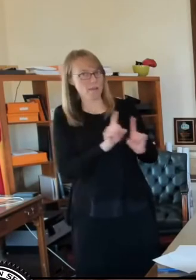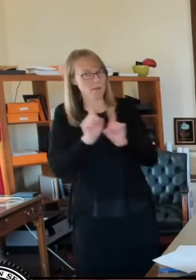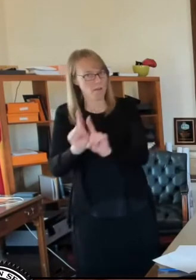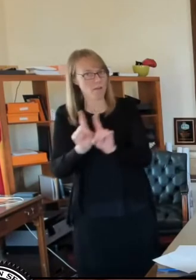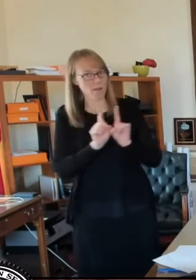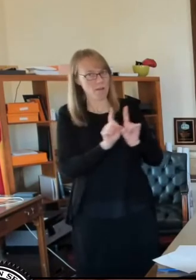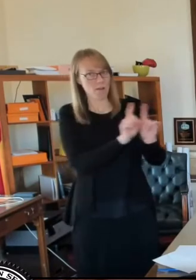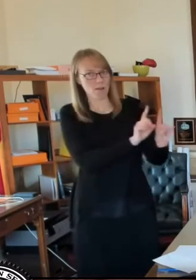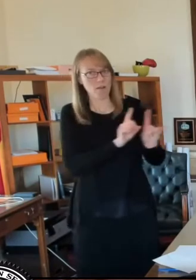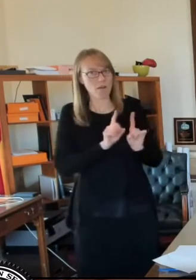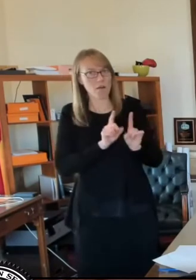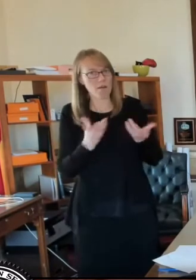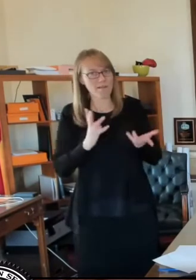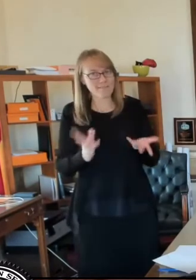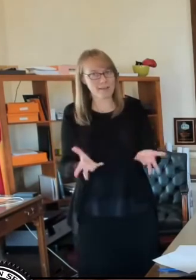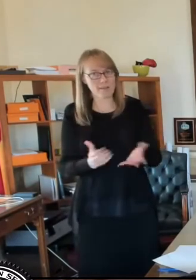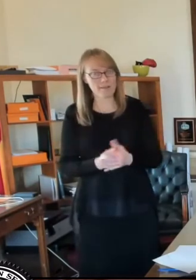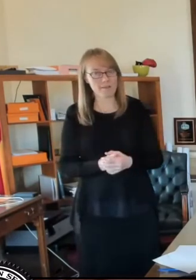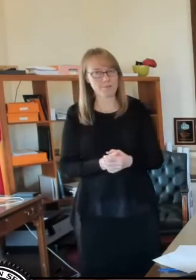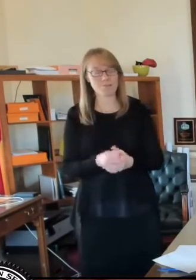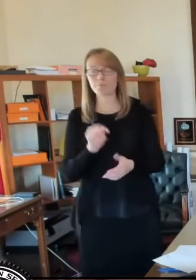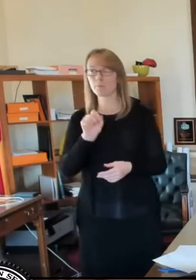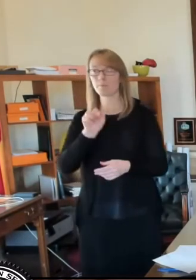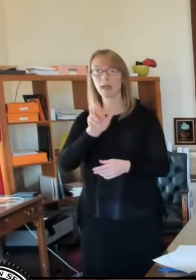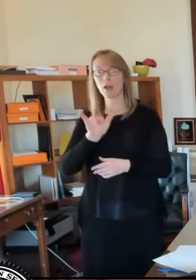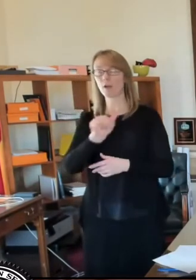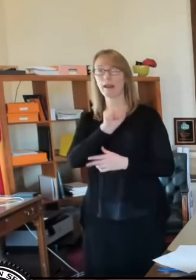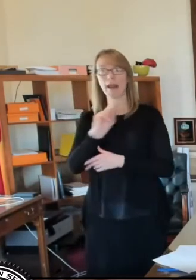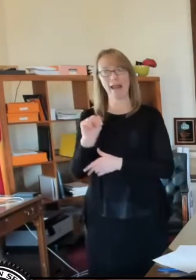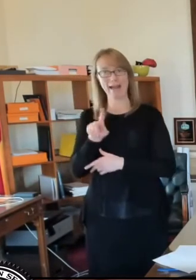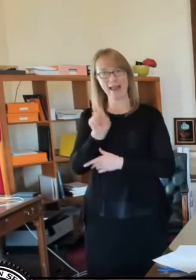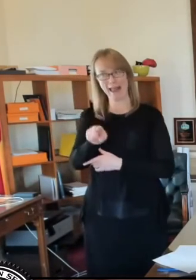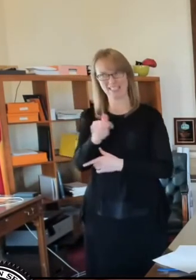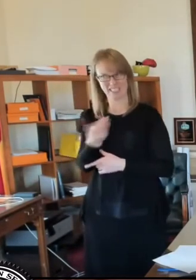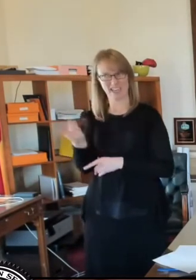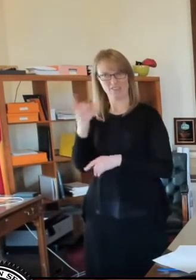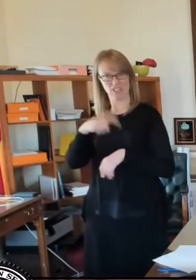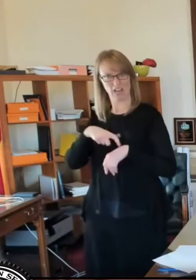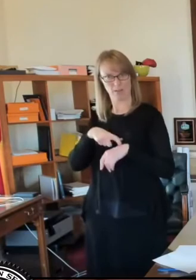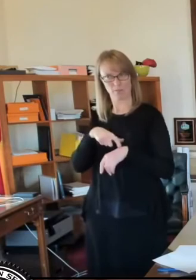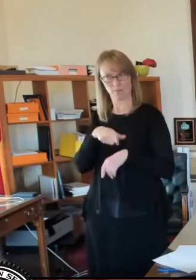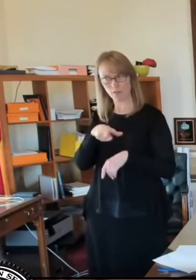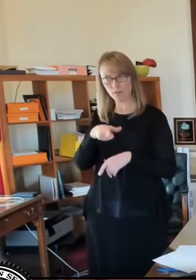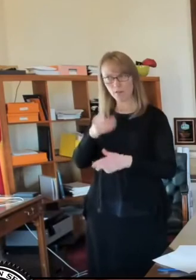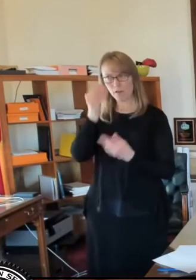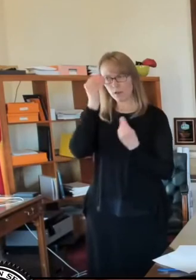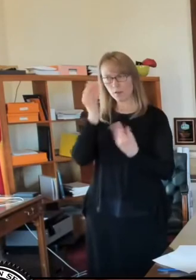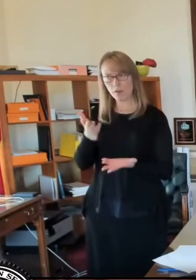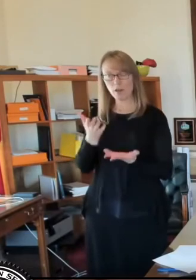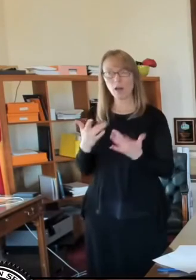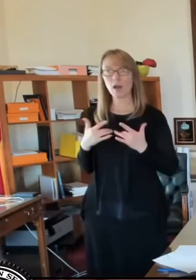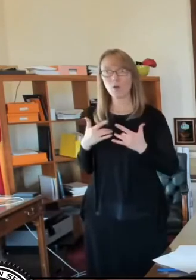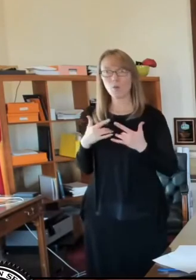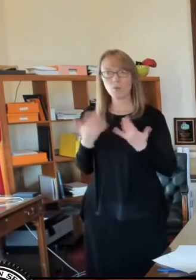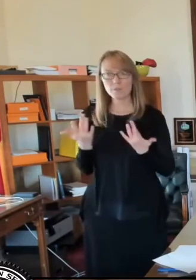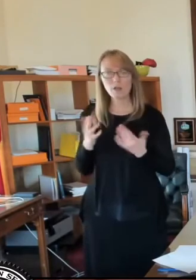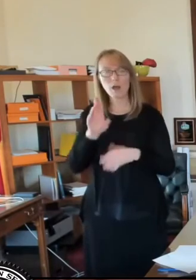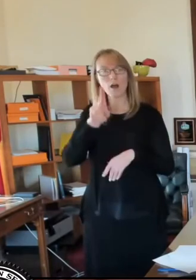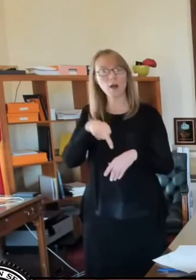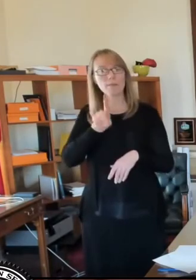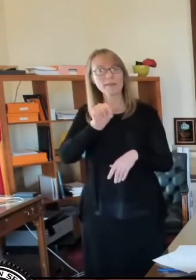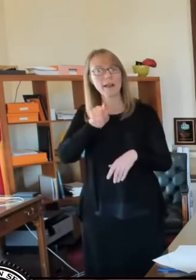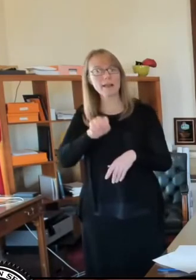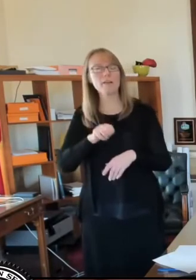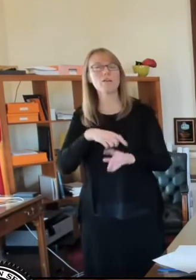Marianne is watching and has asked quite a few times if you could provide an update on rental and mortgage assistance